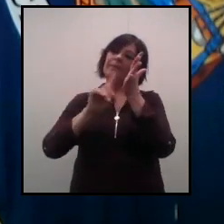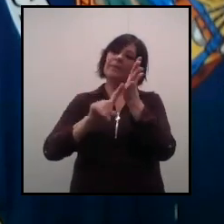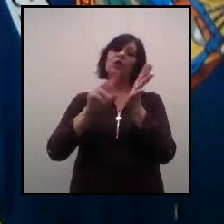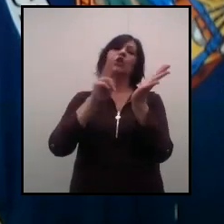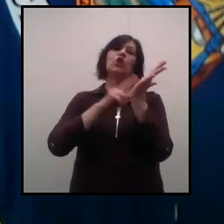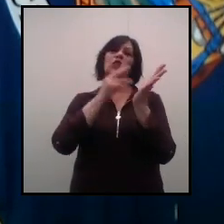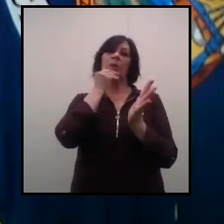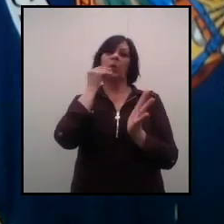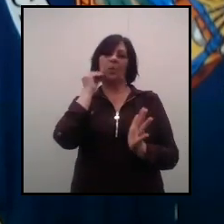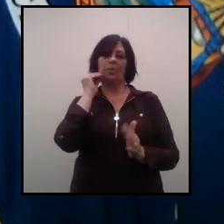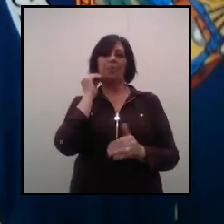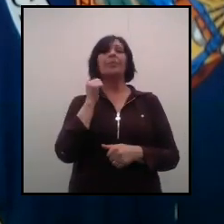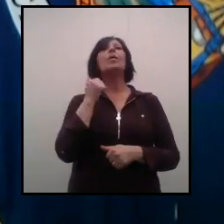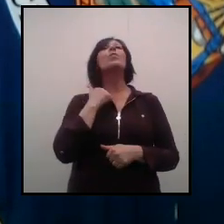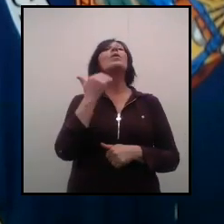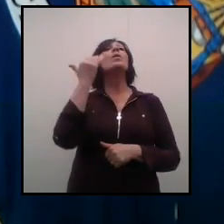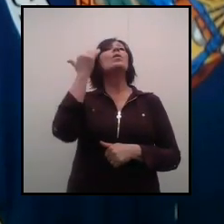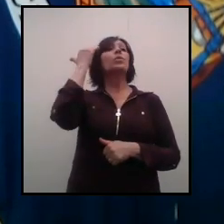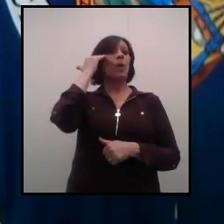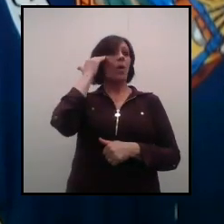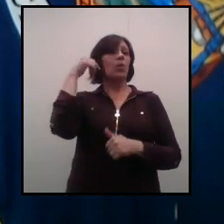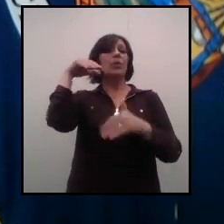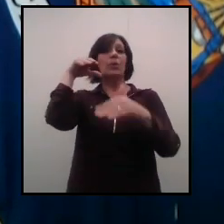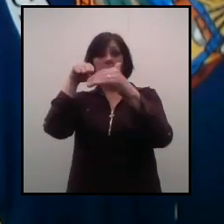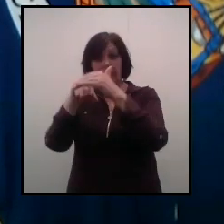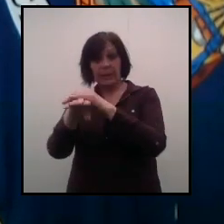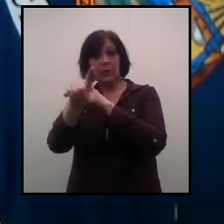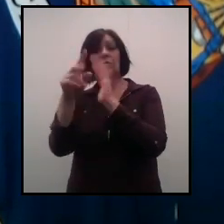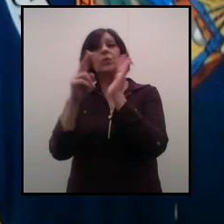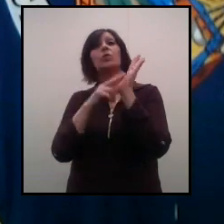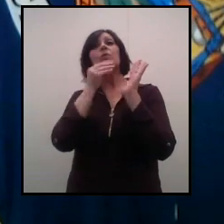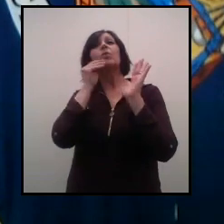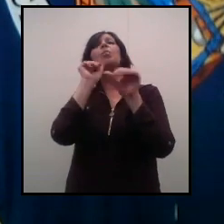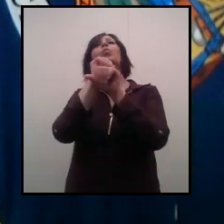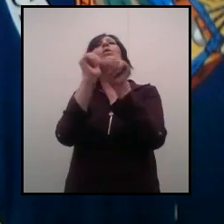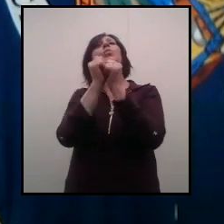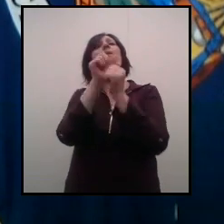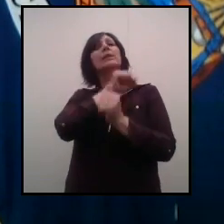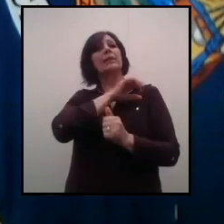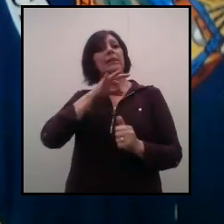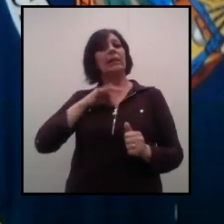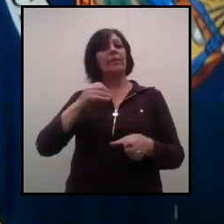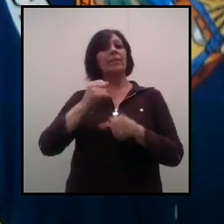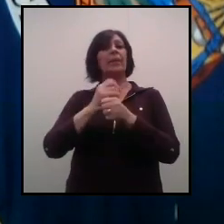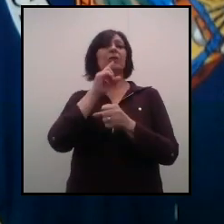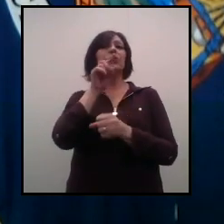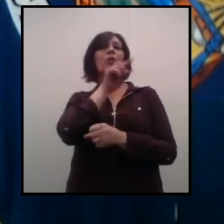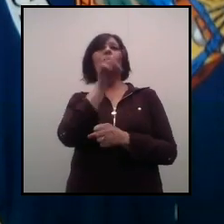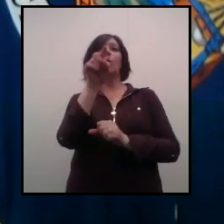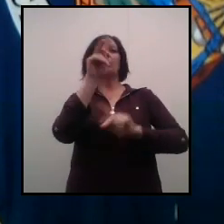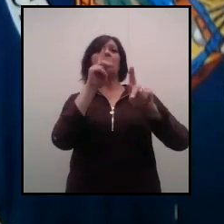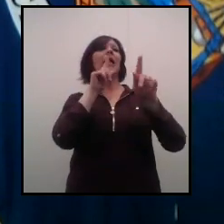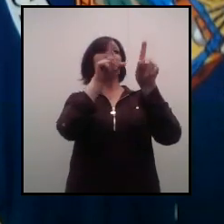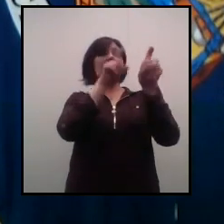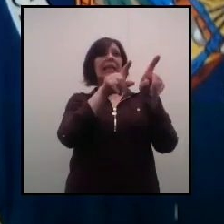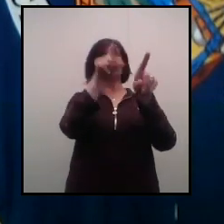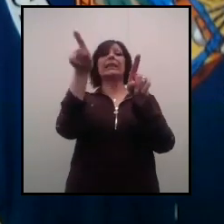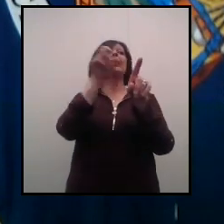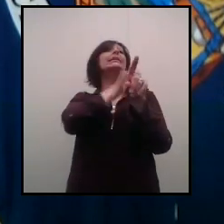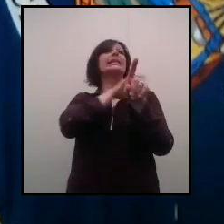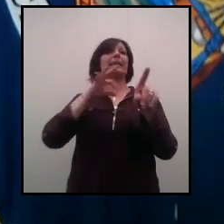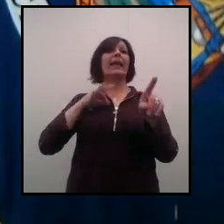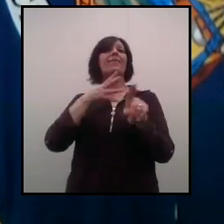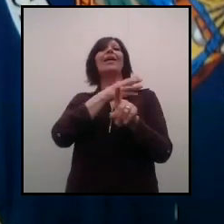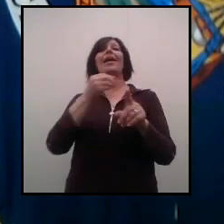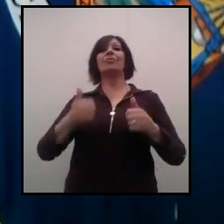homes. We know that they have, they're going into the nursing homes, working with the staff, making sure those individuals are tested, the staff, and